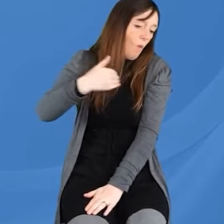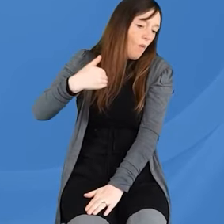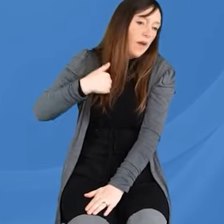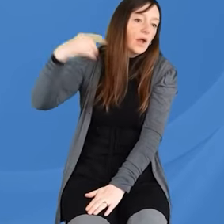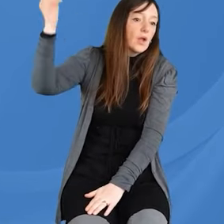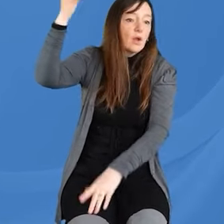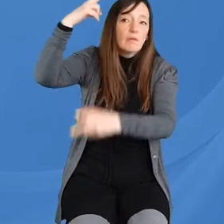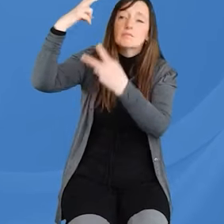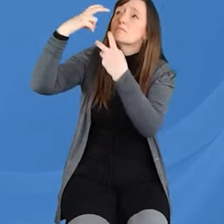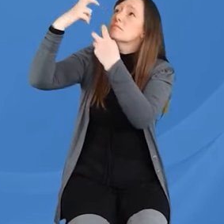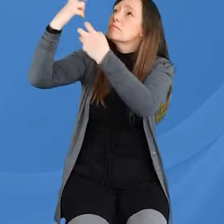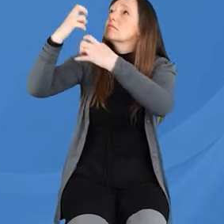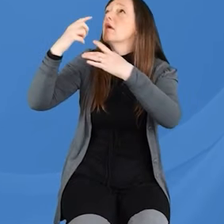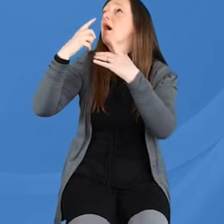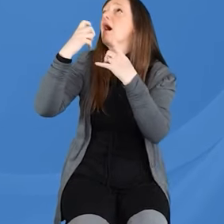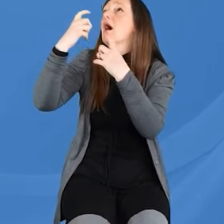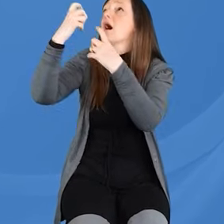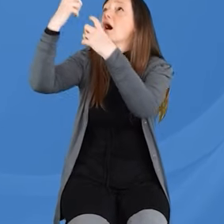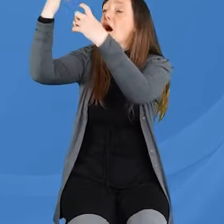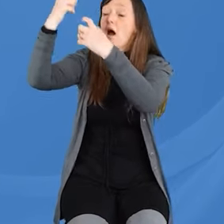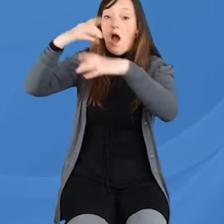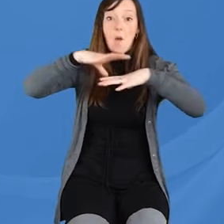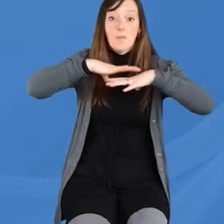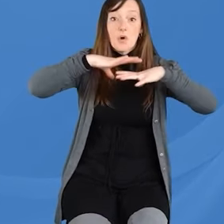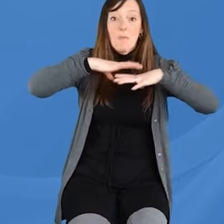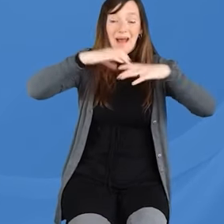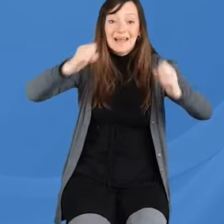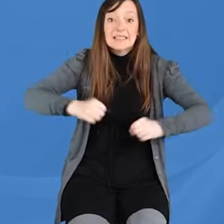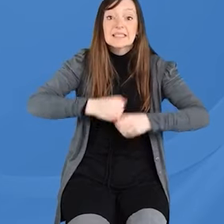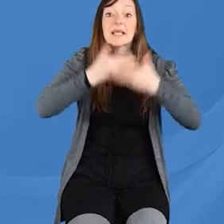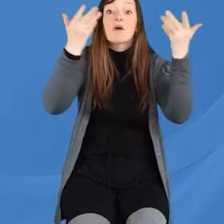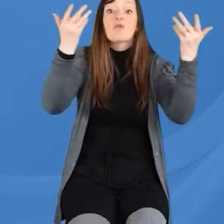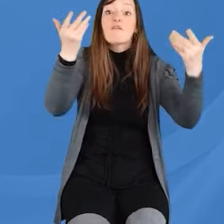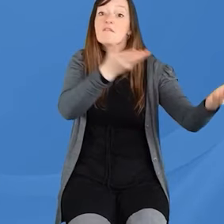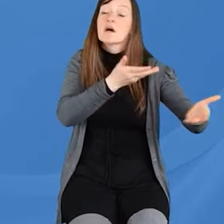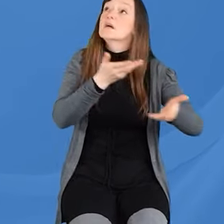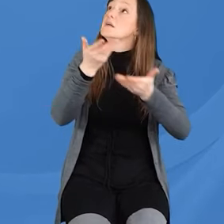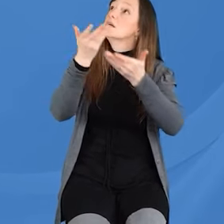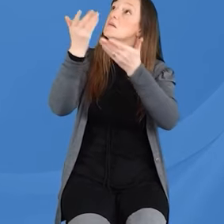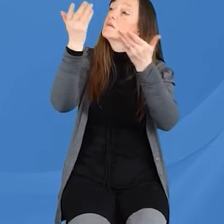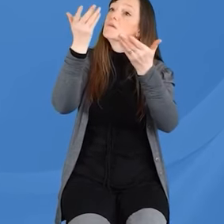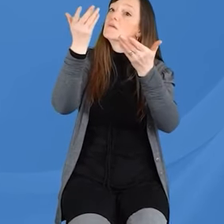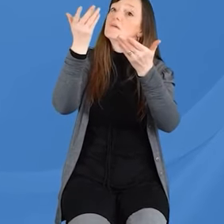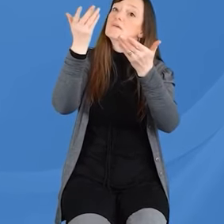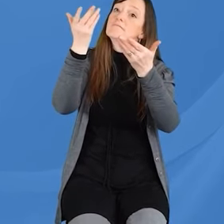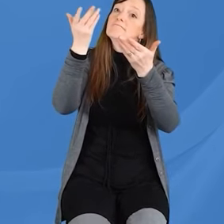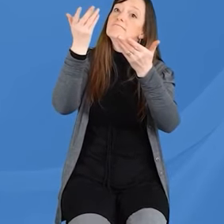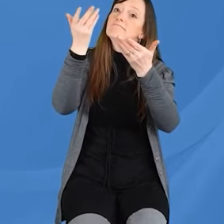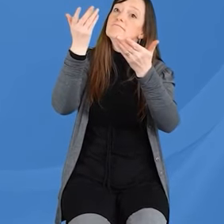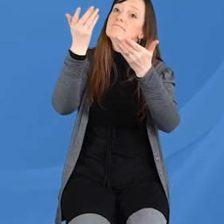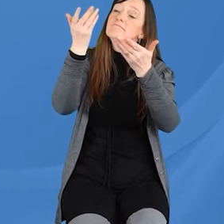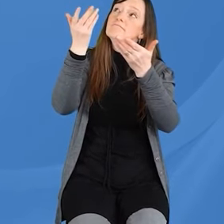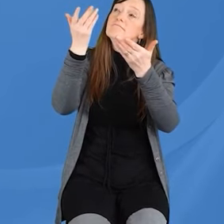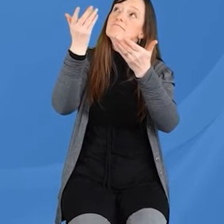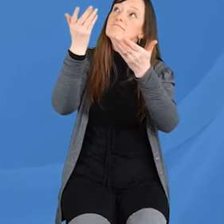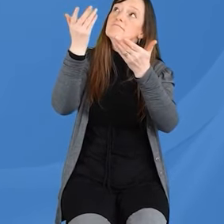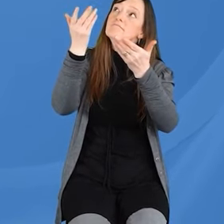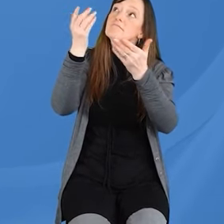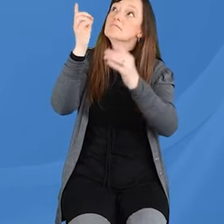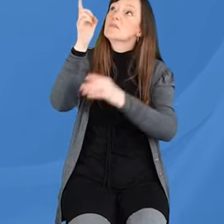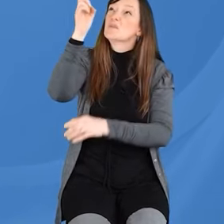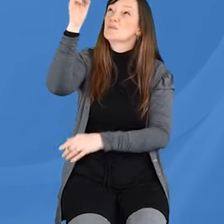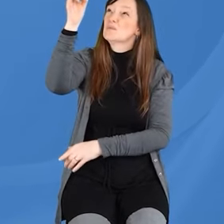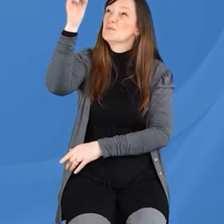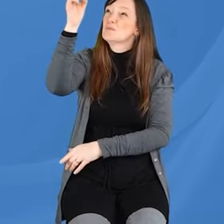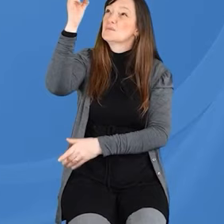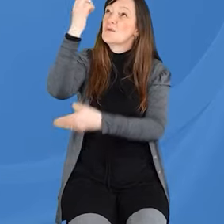morning you hear my voice. In the morning I prepare a sacrifice for you and watch. For